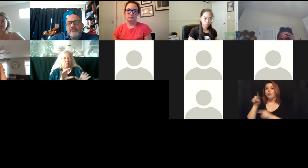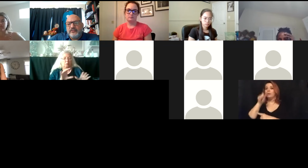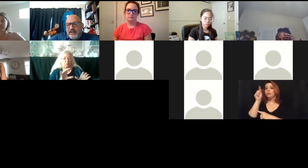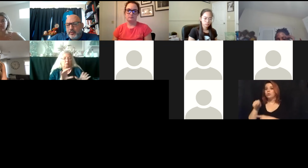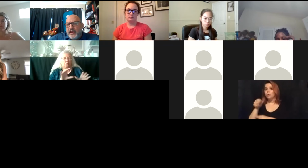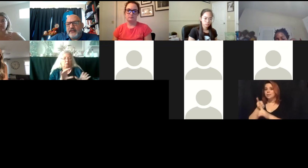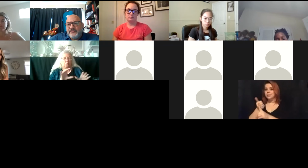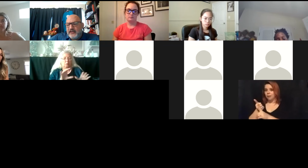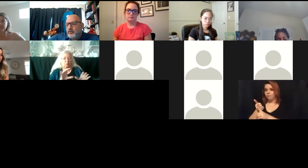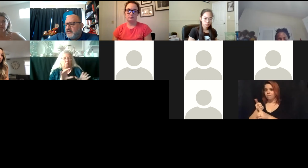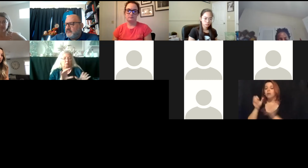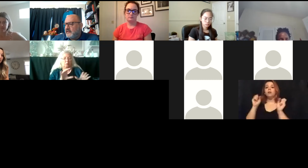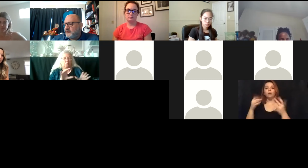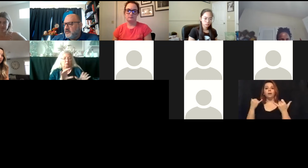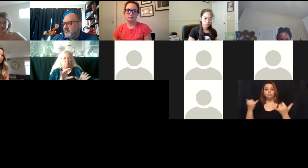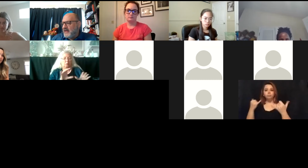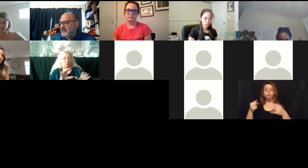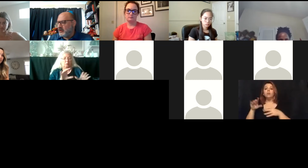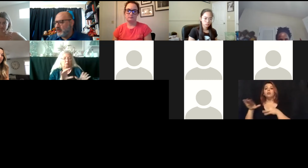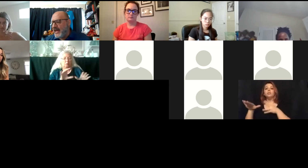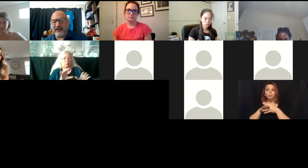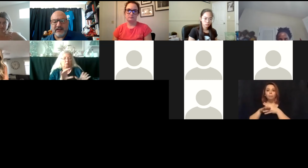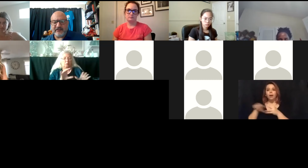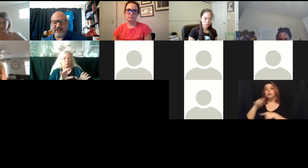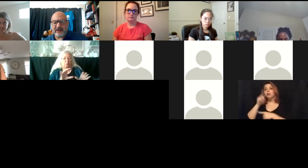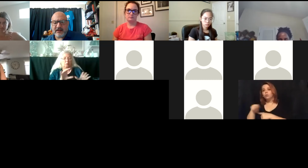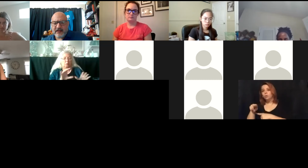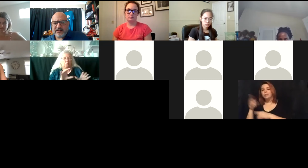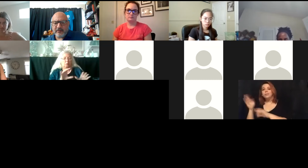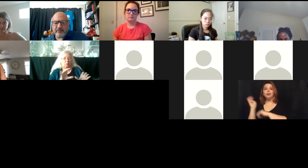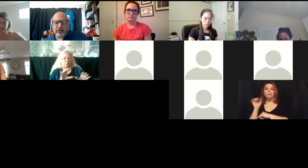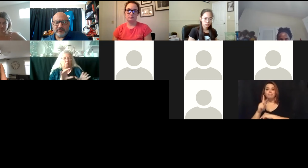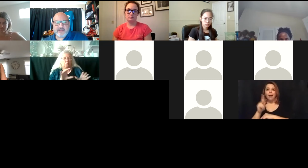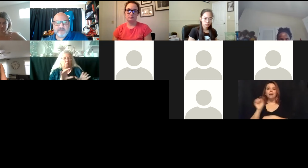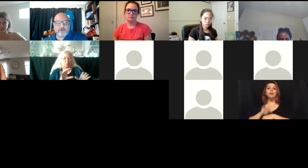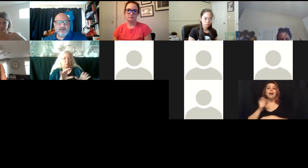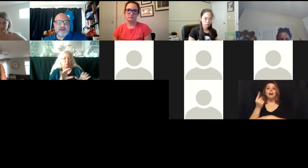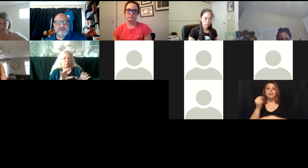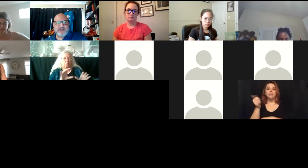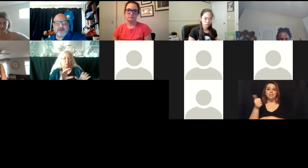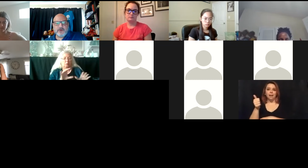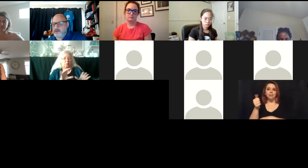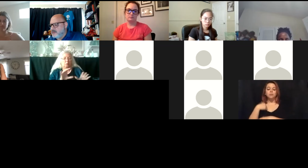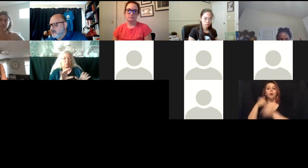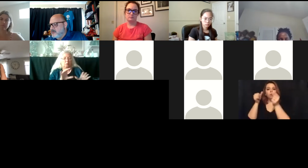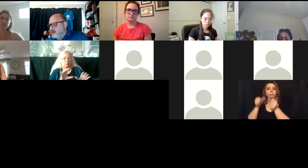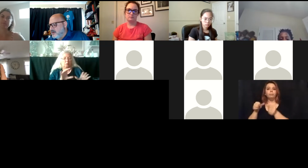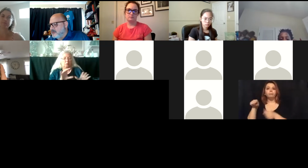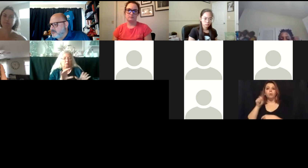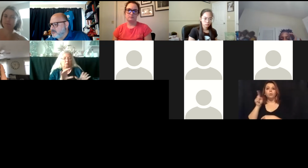All right, so take a break, take a quiz. Let's meet back here at 11:10. Let me post that for you guys now.